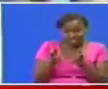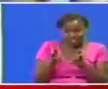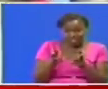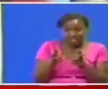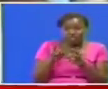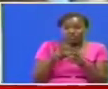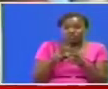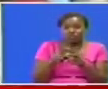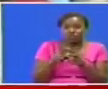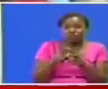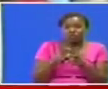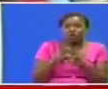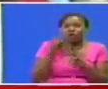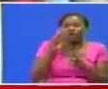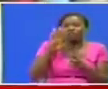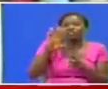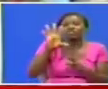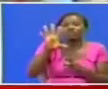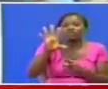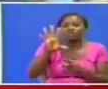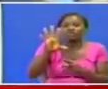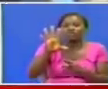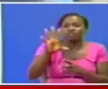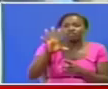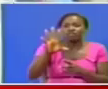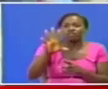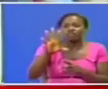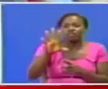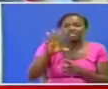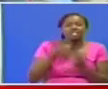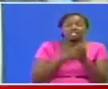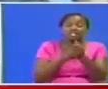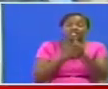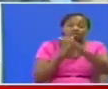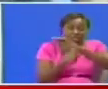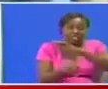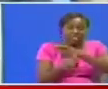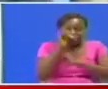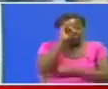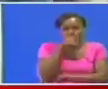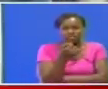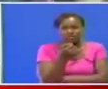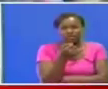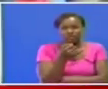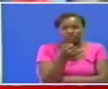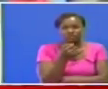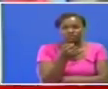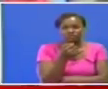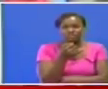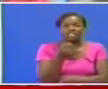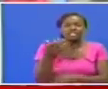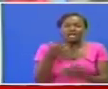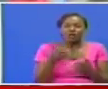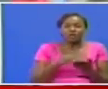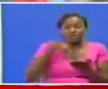to 145 shillings. That is leadership under Jubilee. The cost of